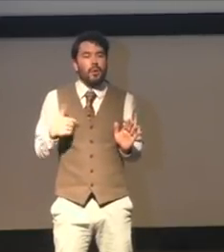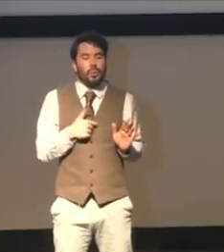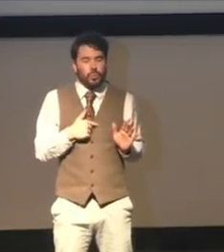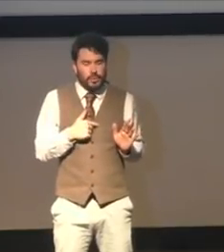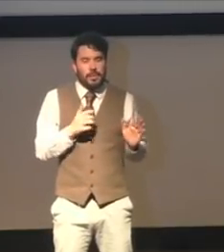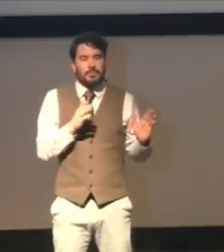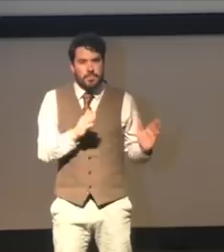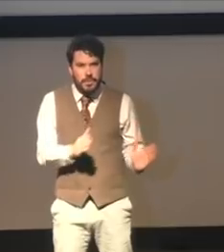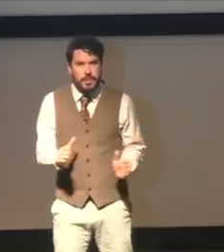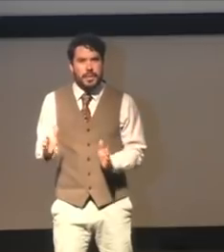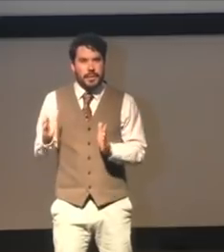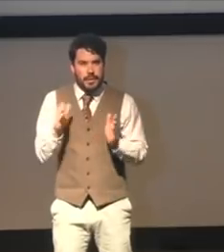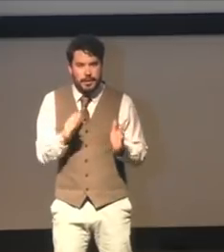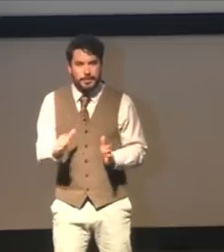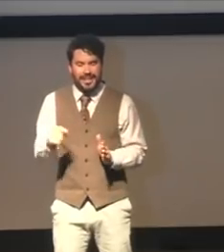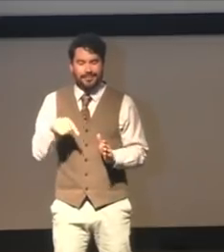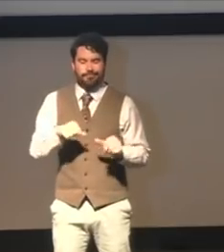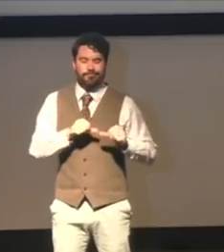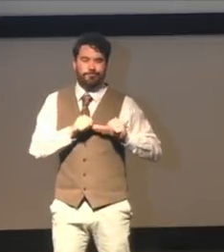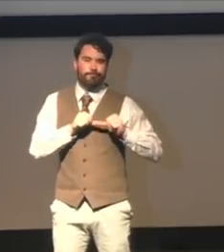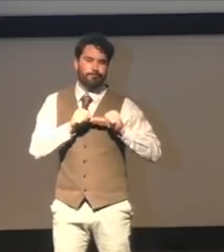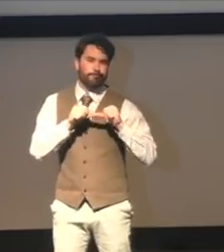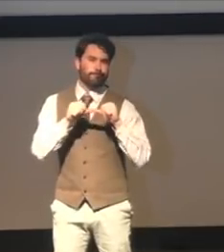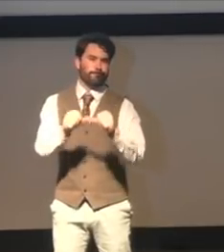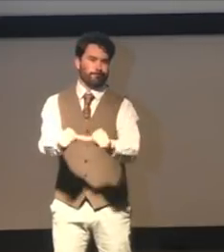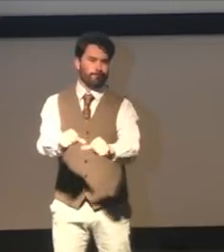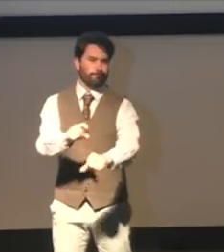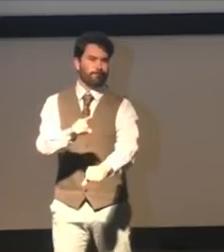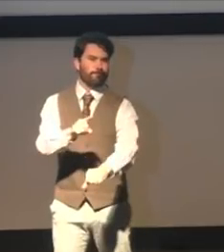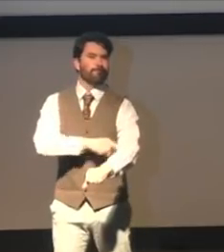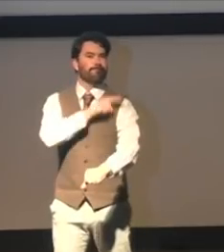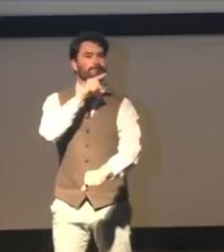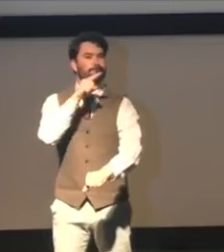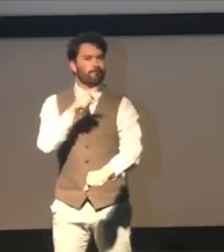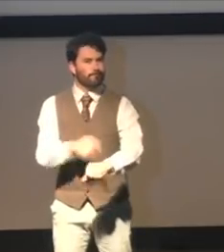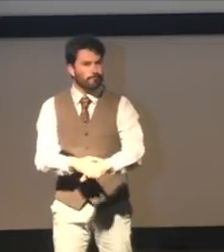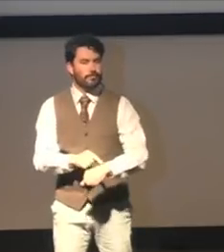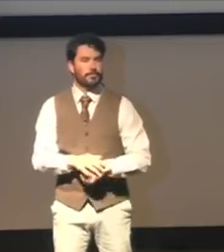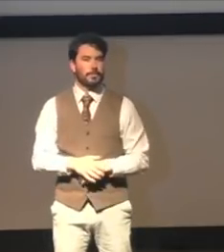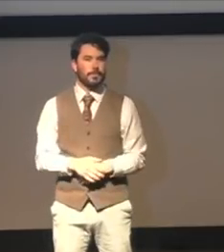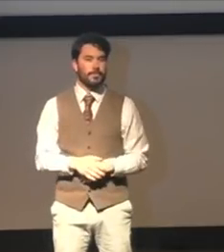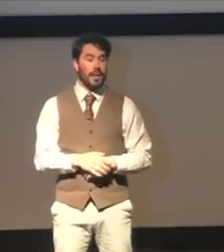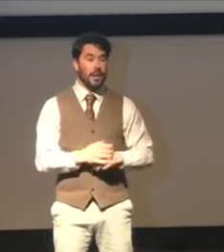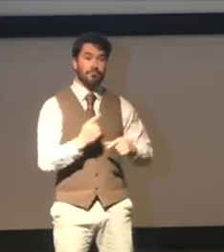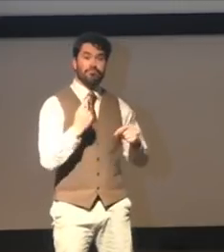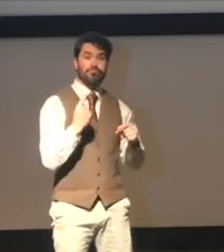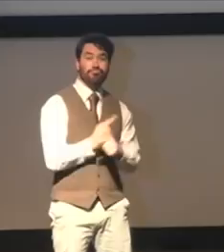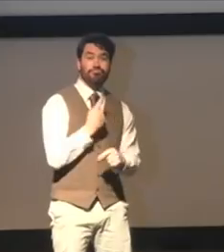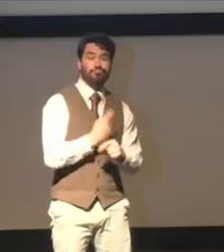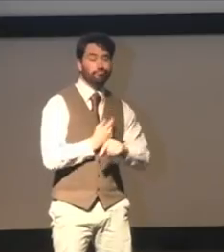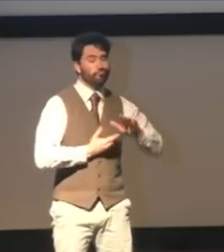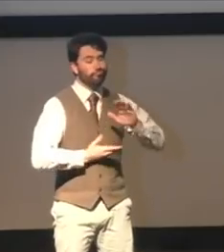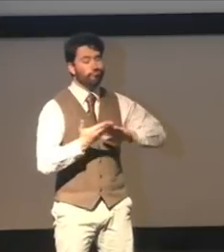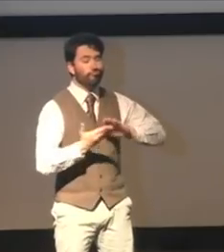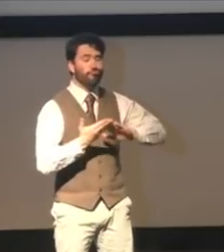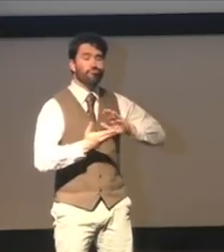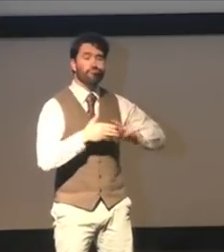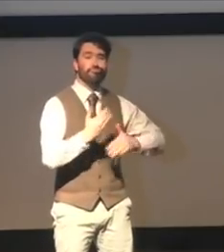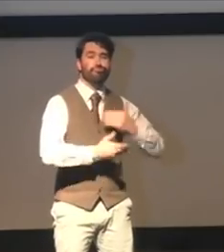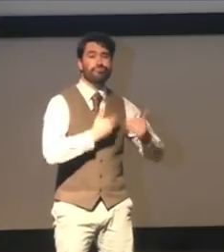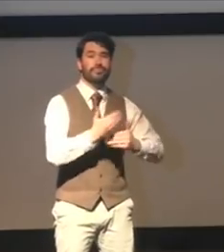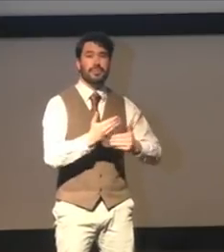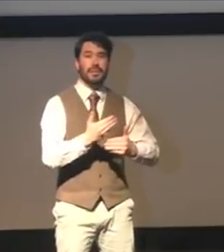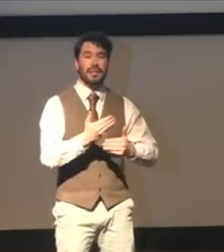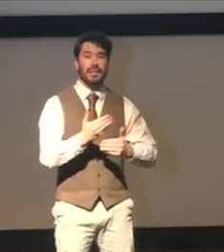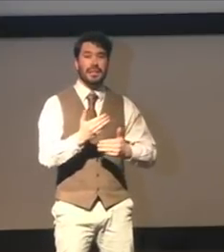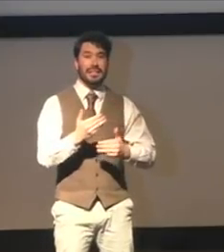this for a while. And I will say normal operations are not likely to be the same,